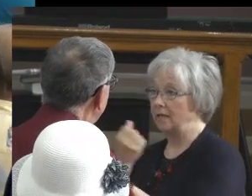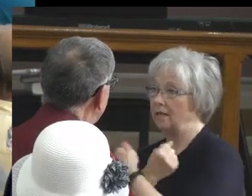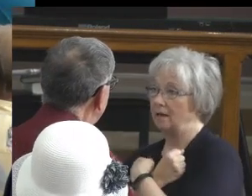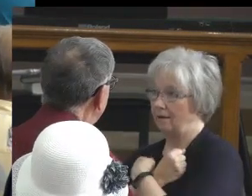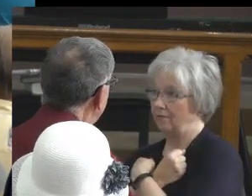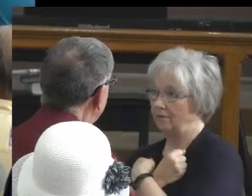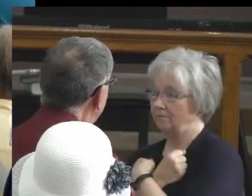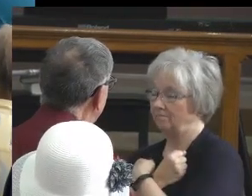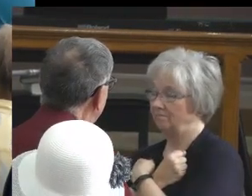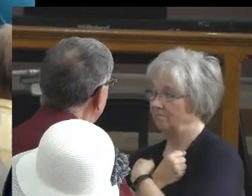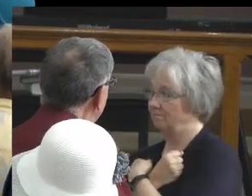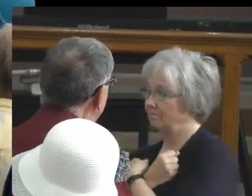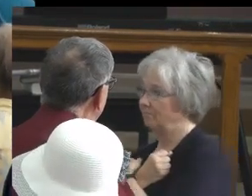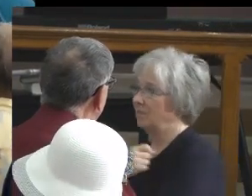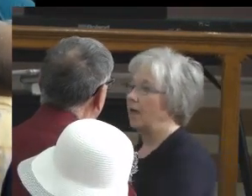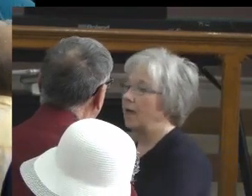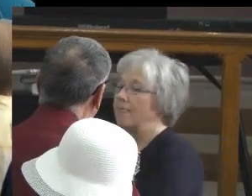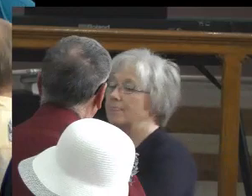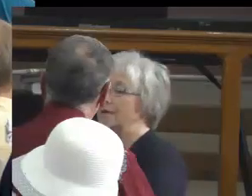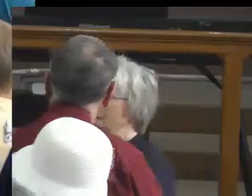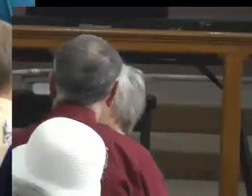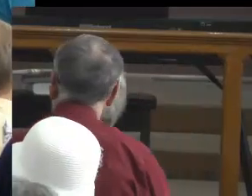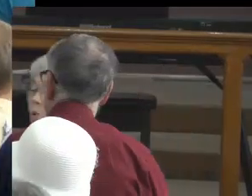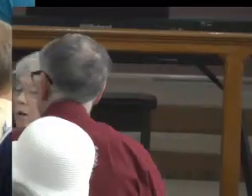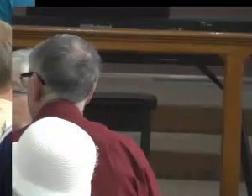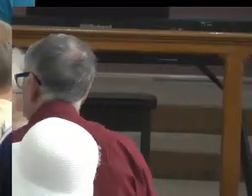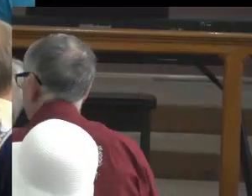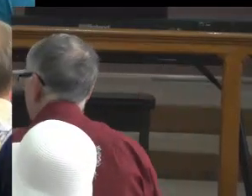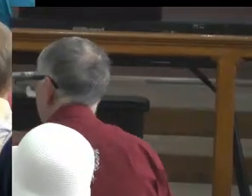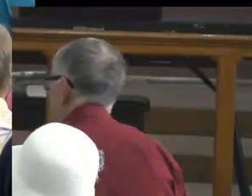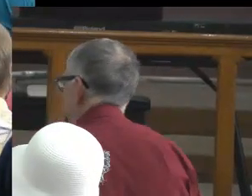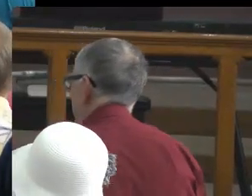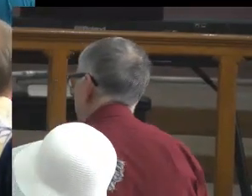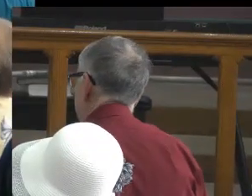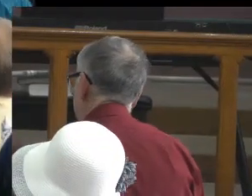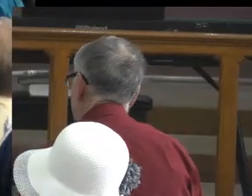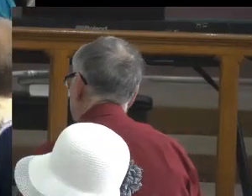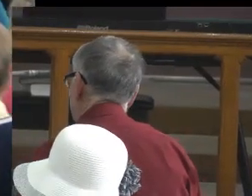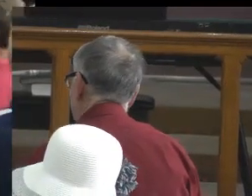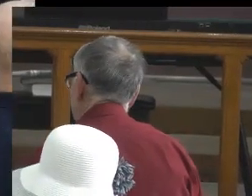love. All right, and then we do one more pledge, and